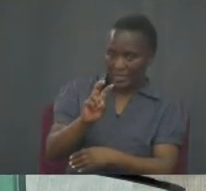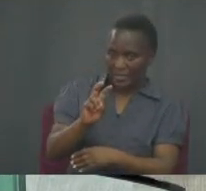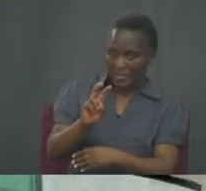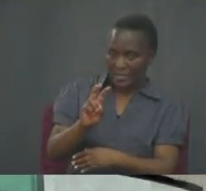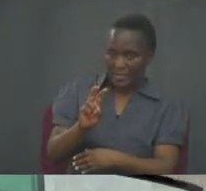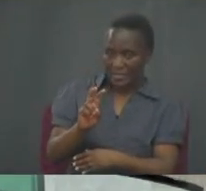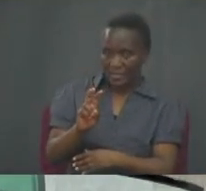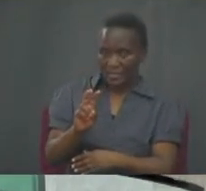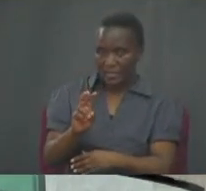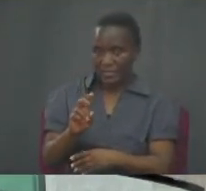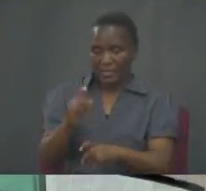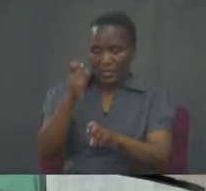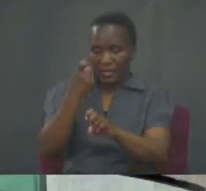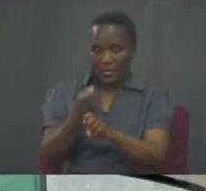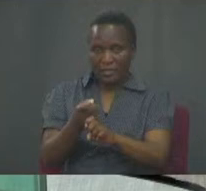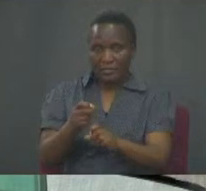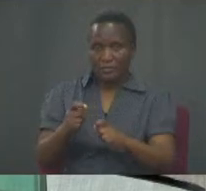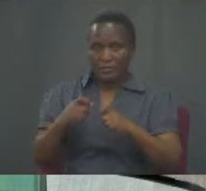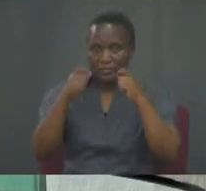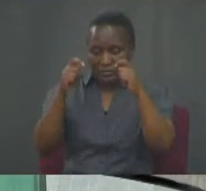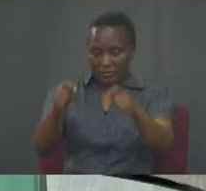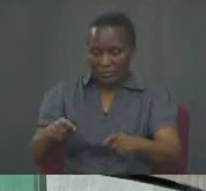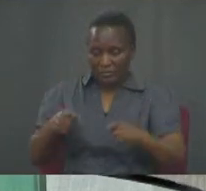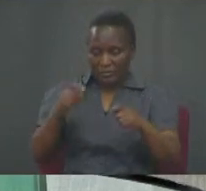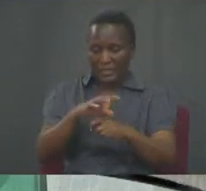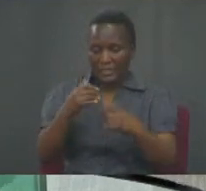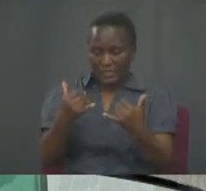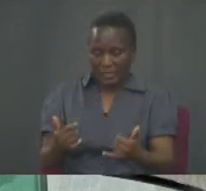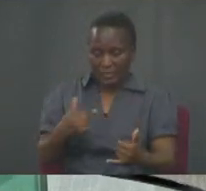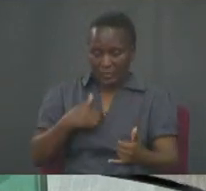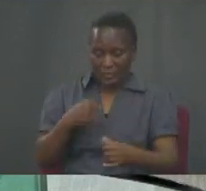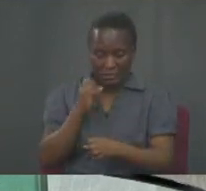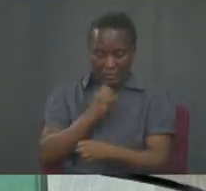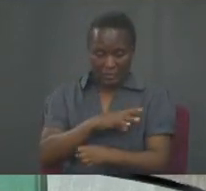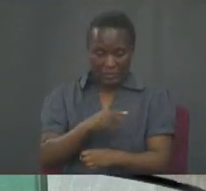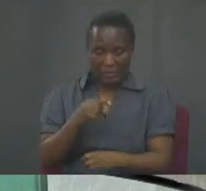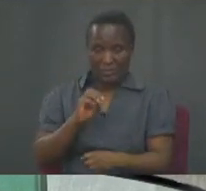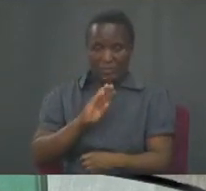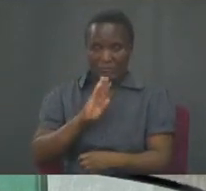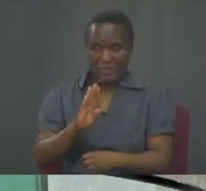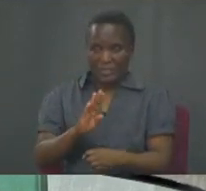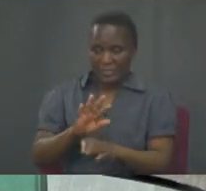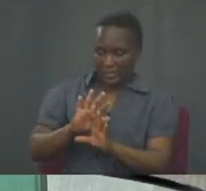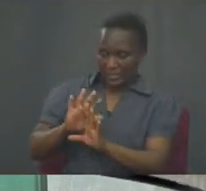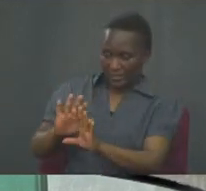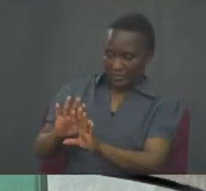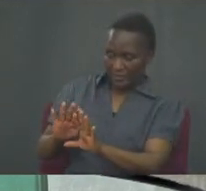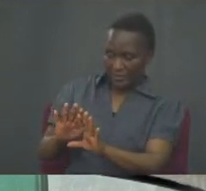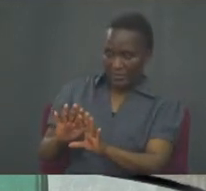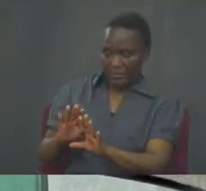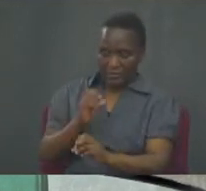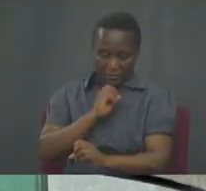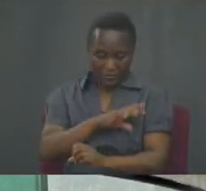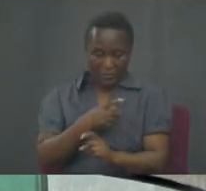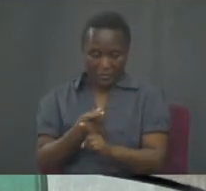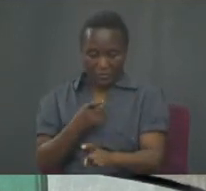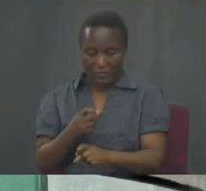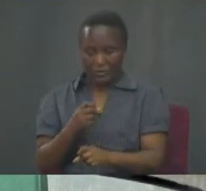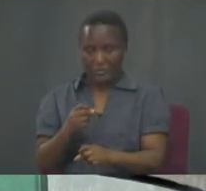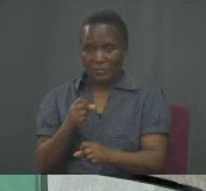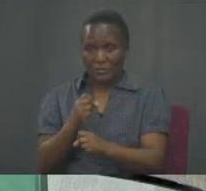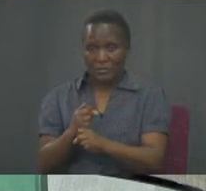seen iron chariots and I am afraid. I am shrinking from duty. could be economic, it could be social, it